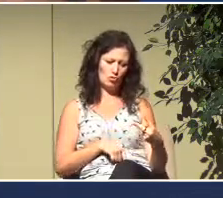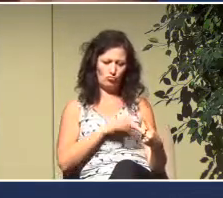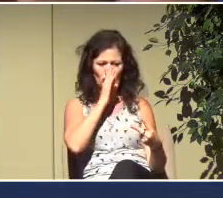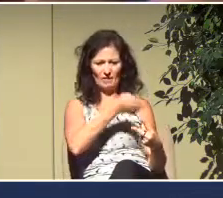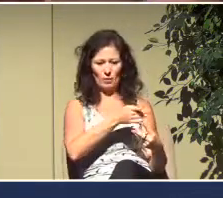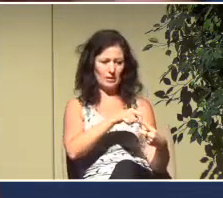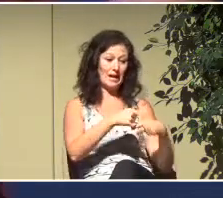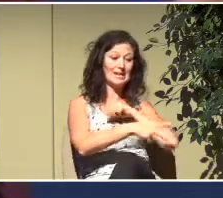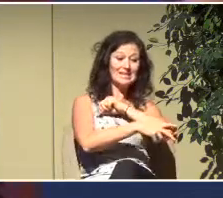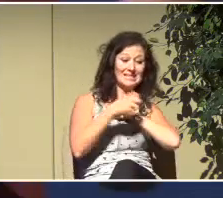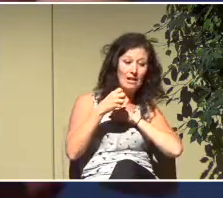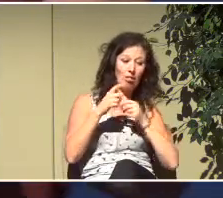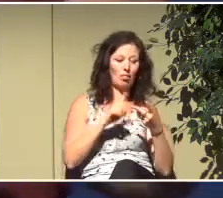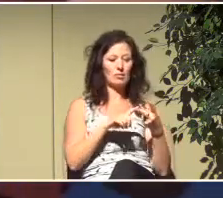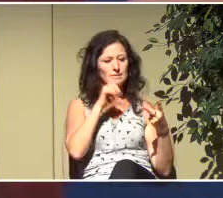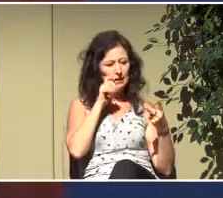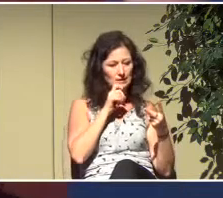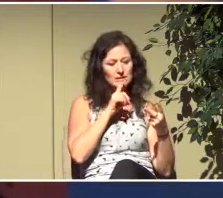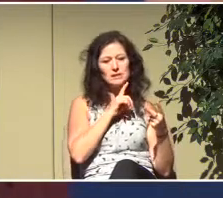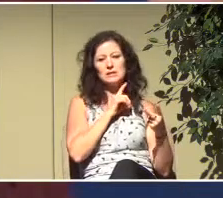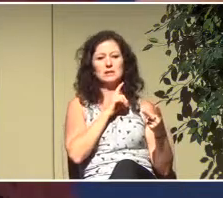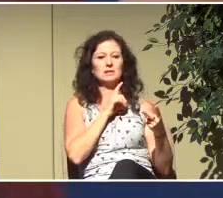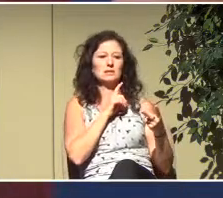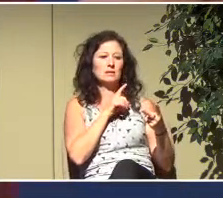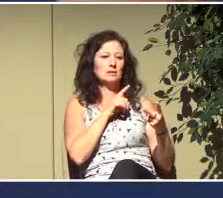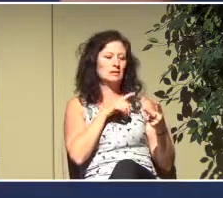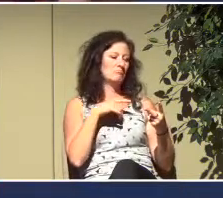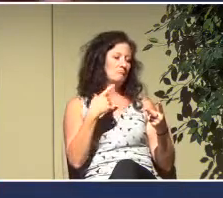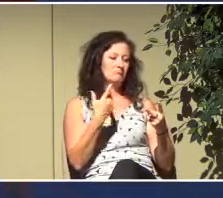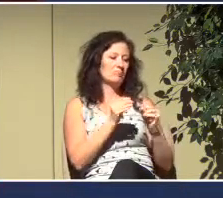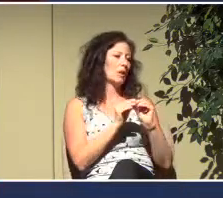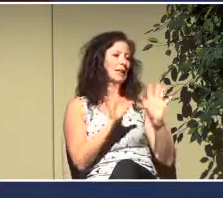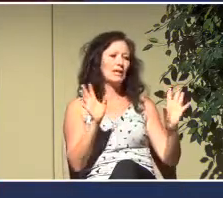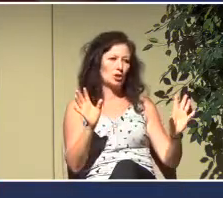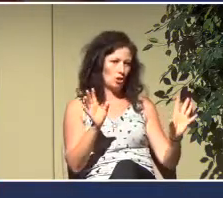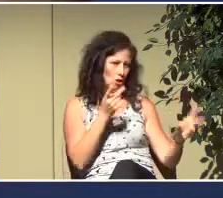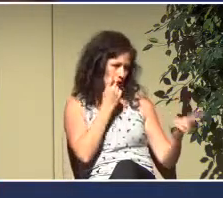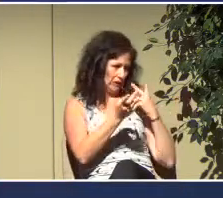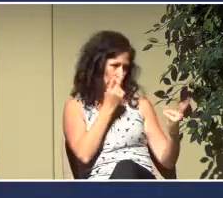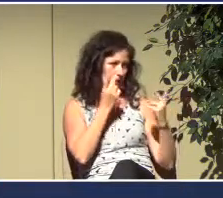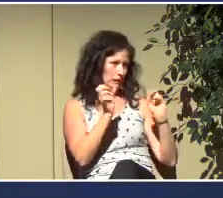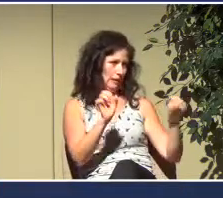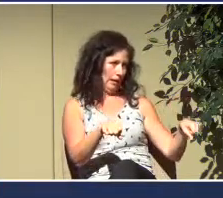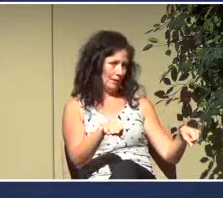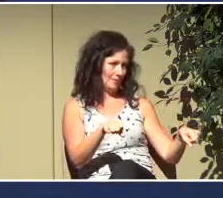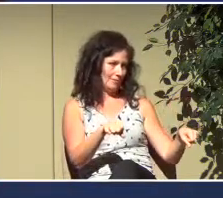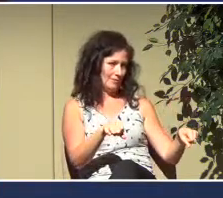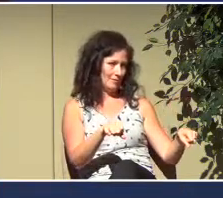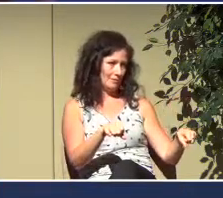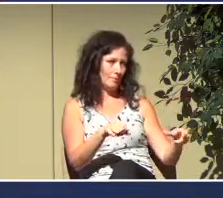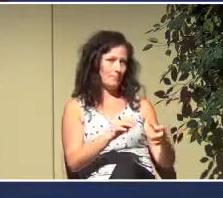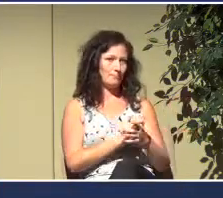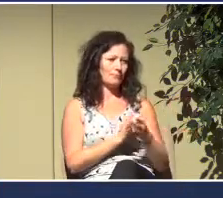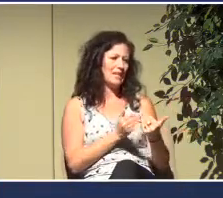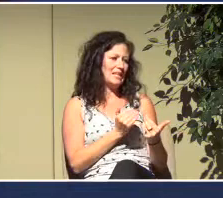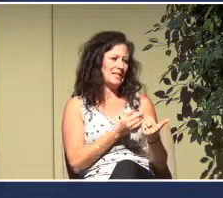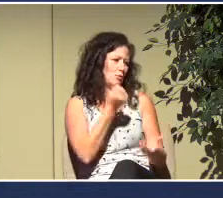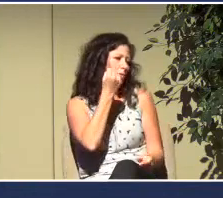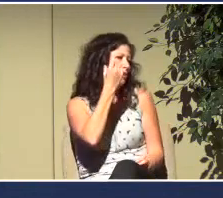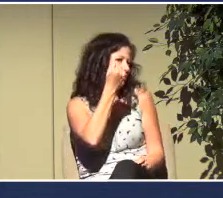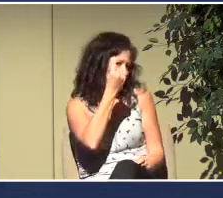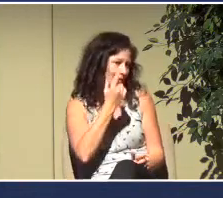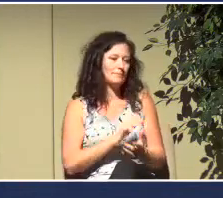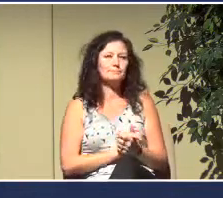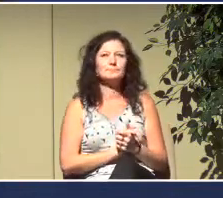straightforward, stealing and lust. Those are pretty clearly observable sins or certainly easy to